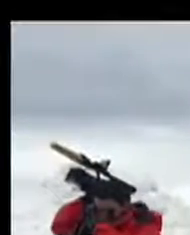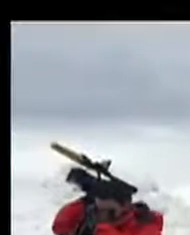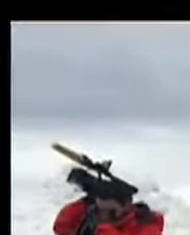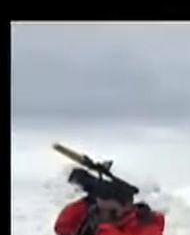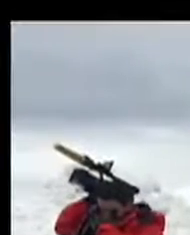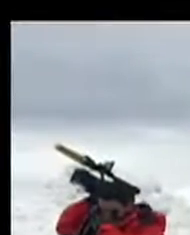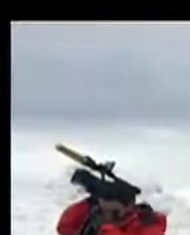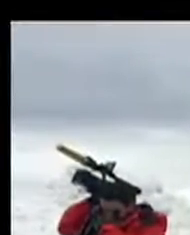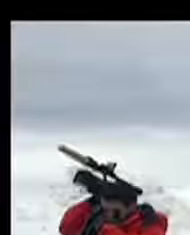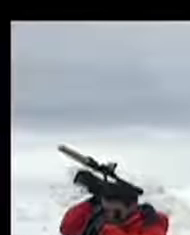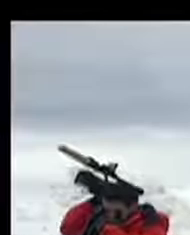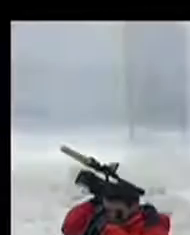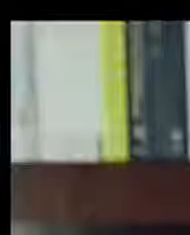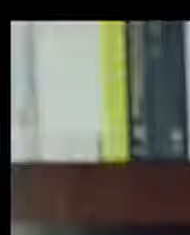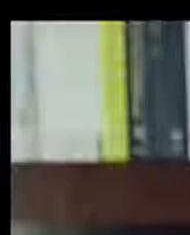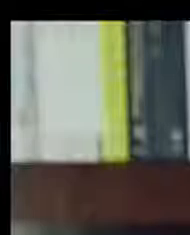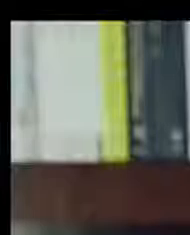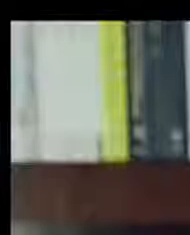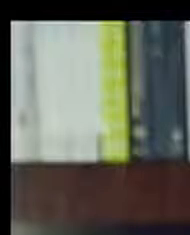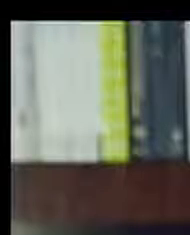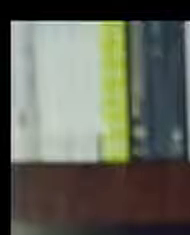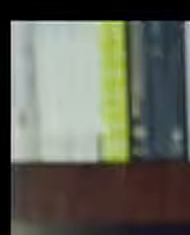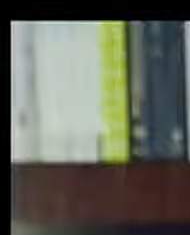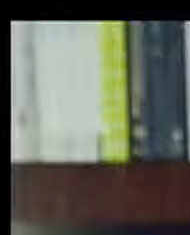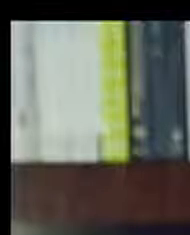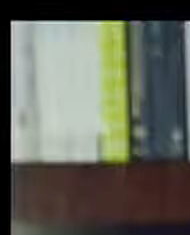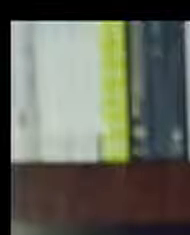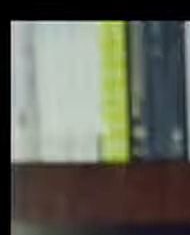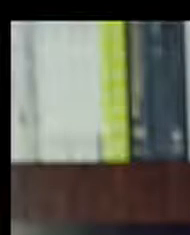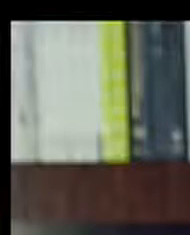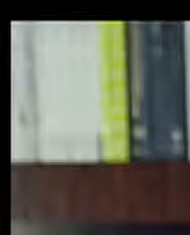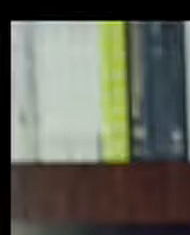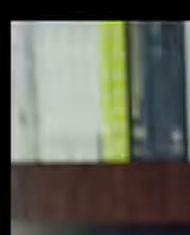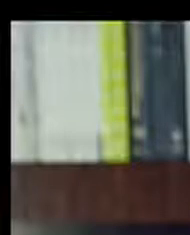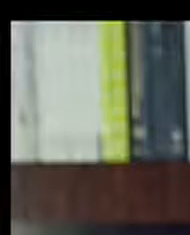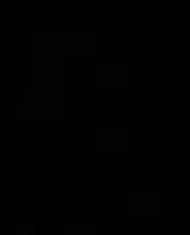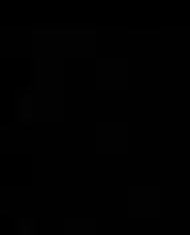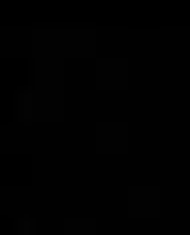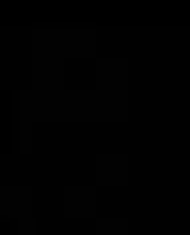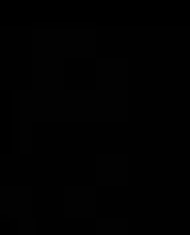out for what is right. I think that keeps us young.